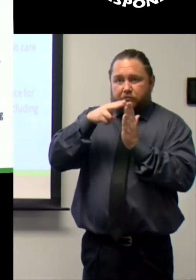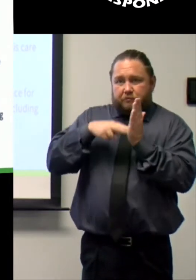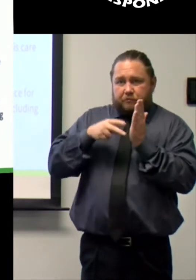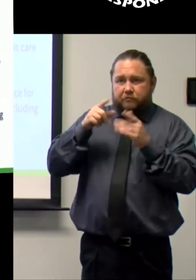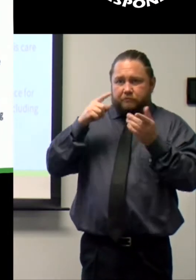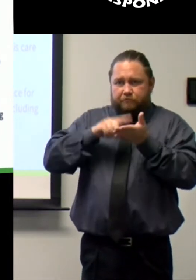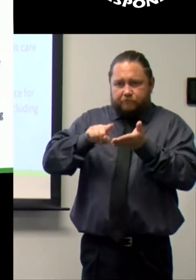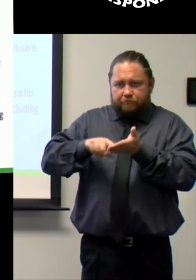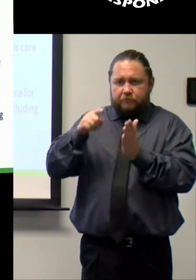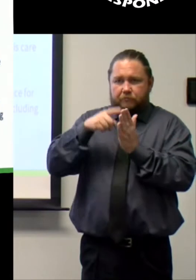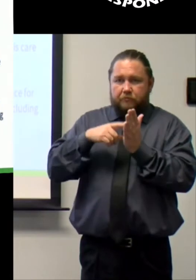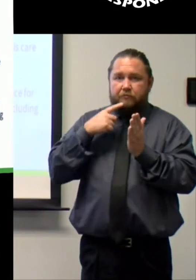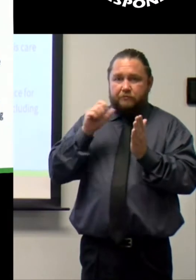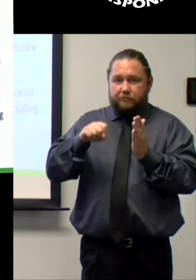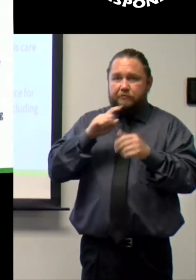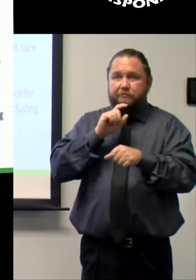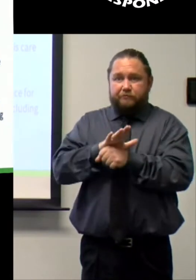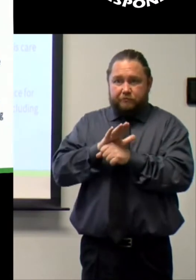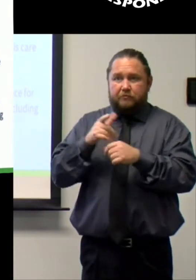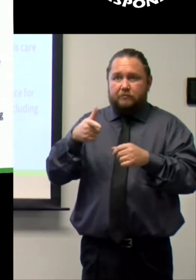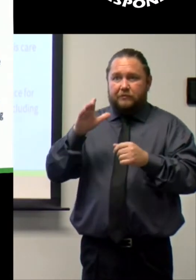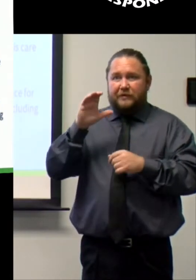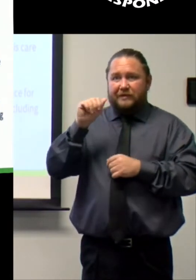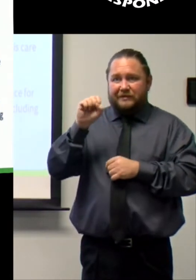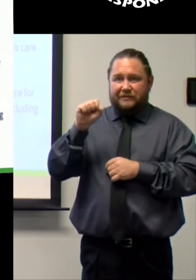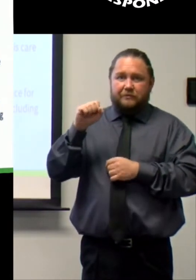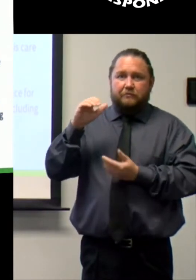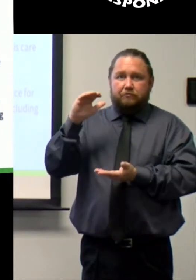14-day period. And the